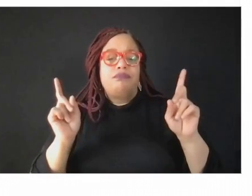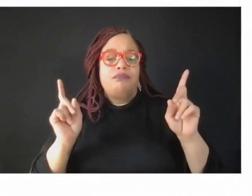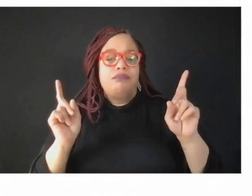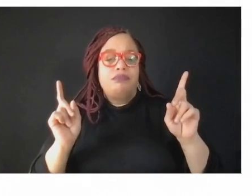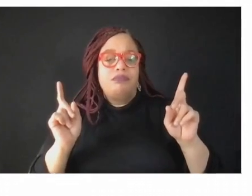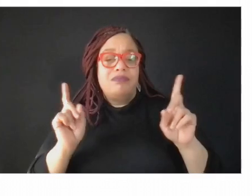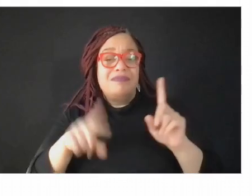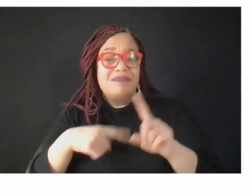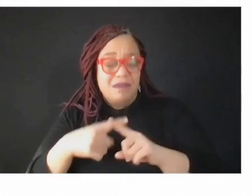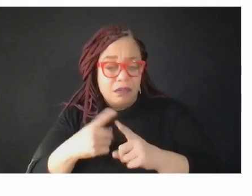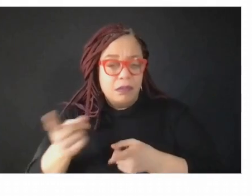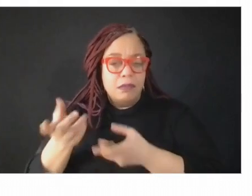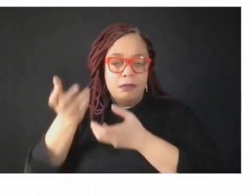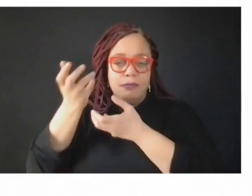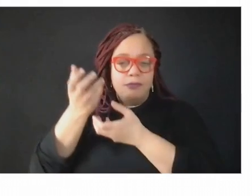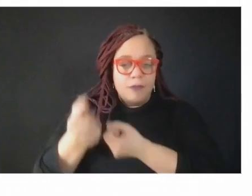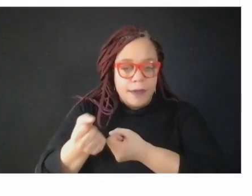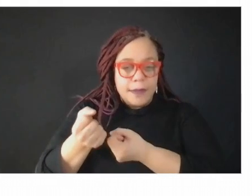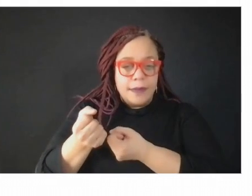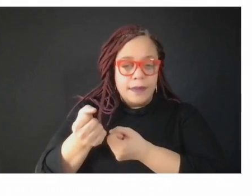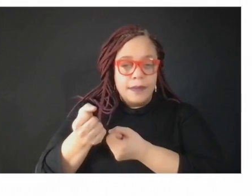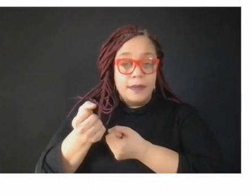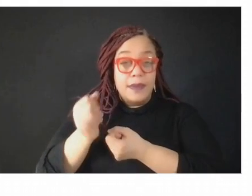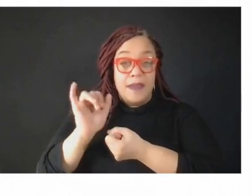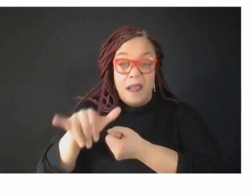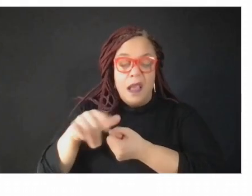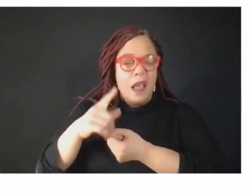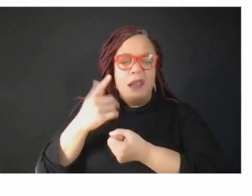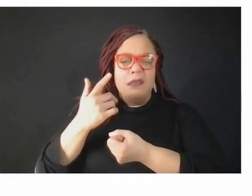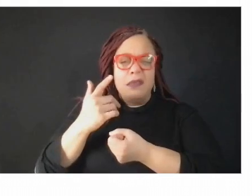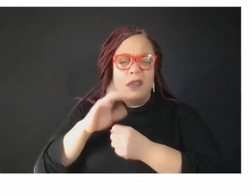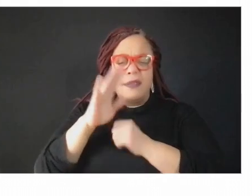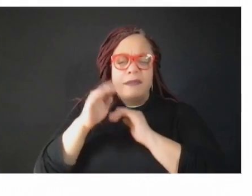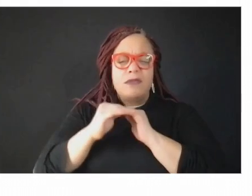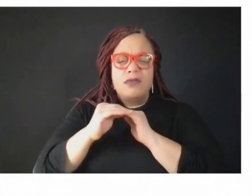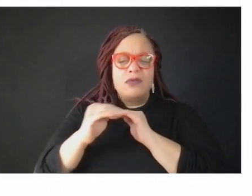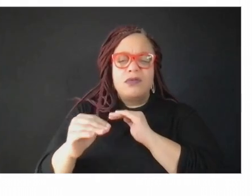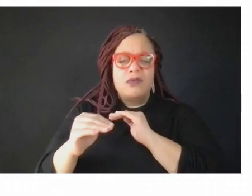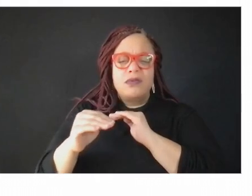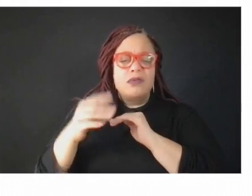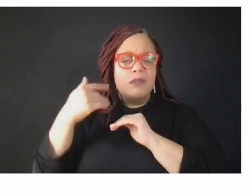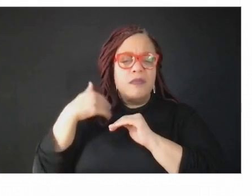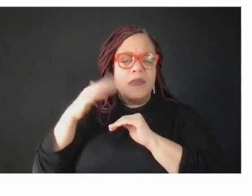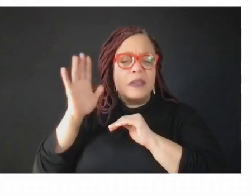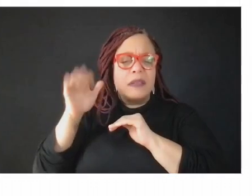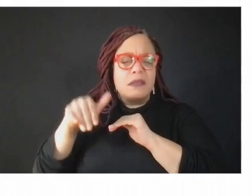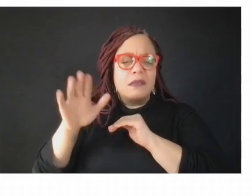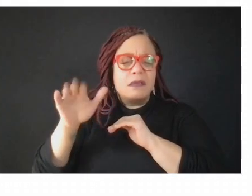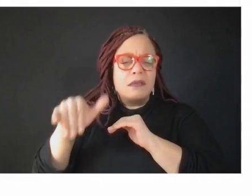it changes over time, and it differs by communities and populations.